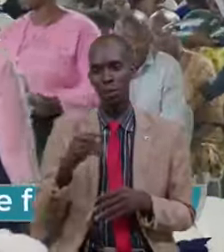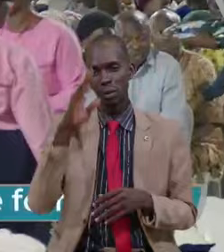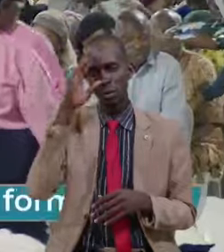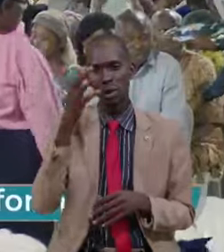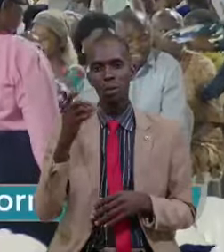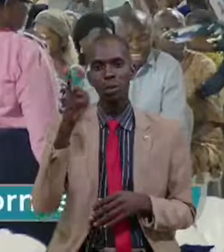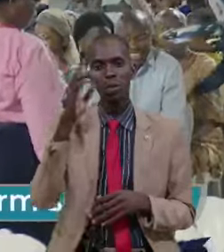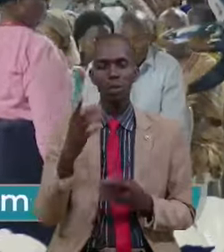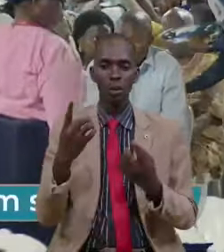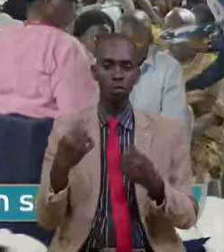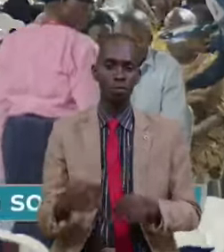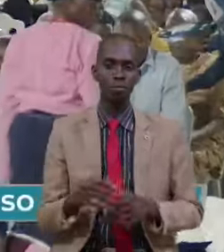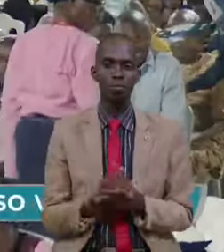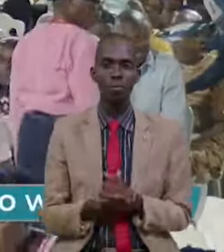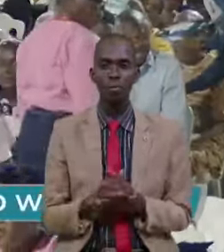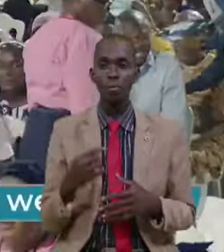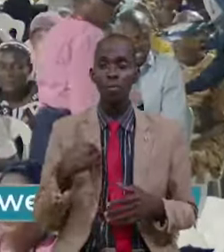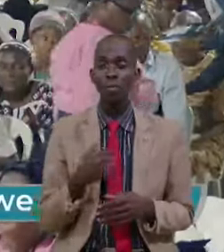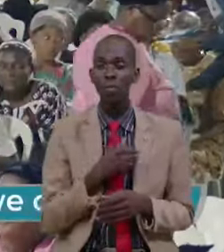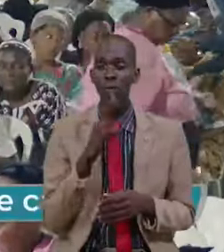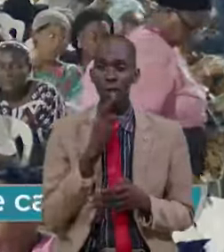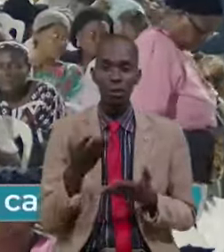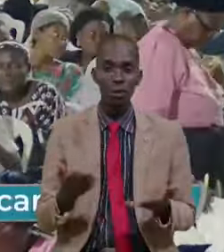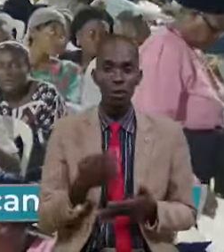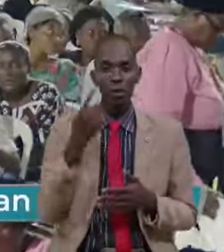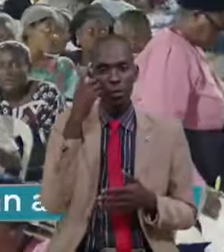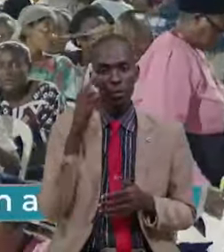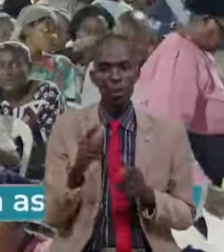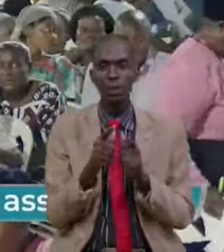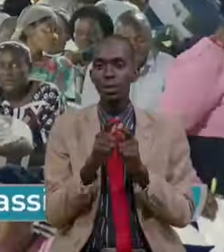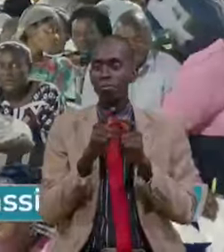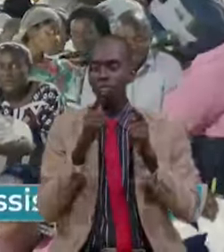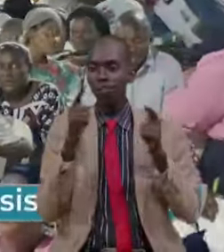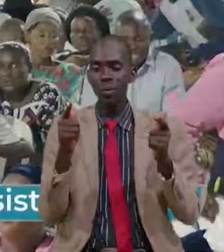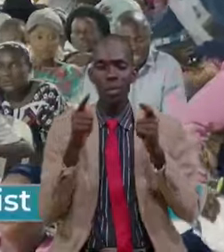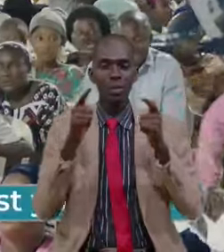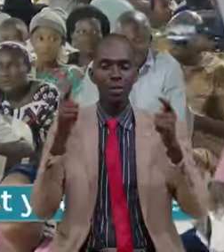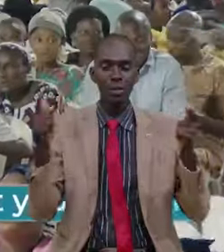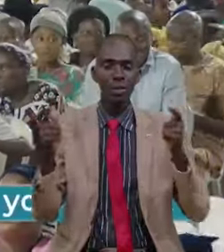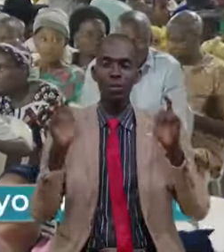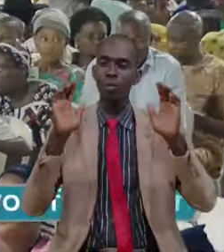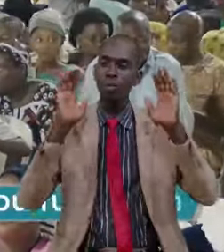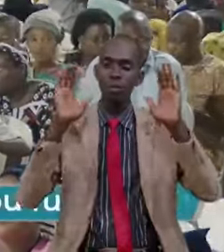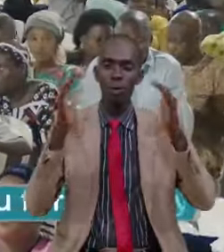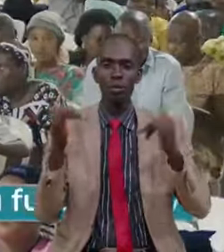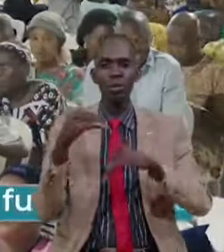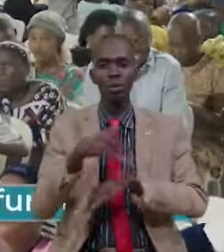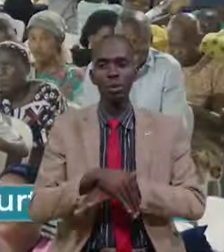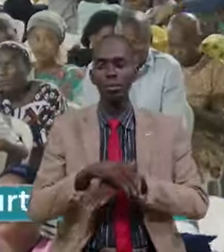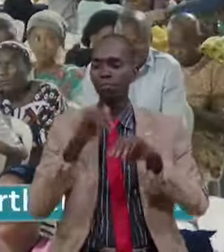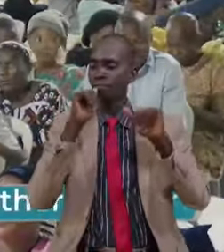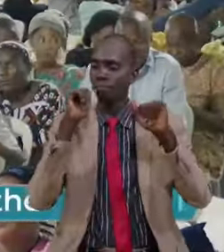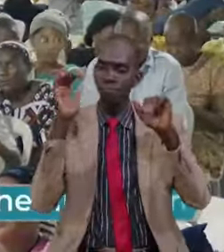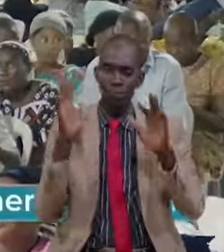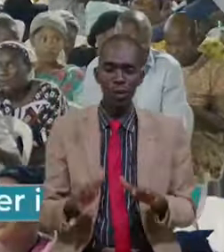We are here for great, great wonders tonight. Blessings untold,